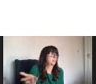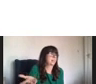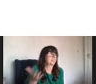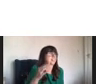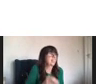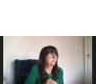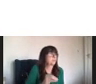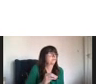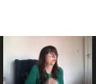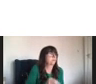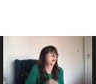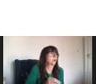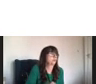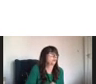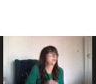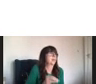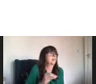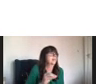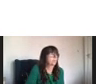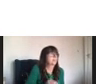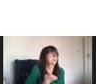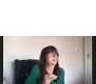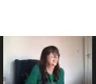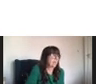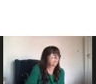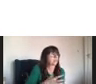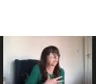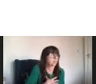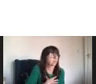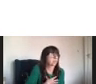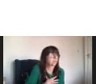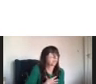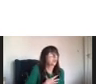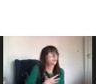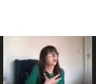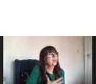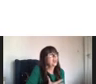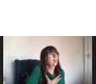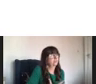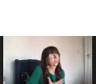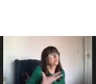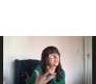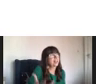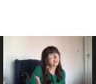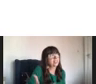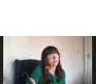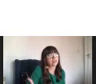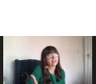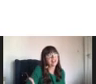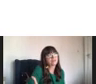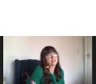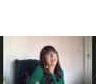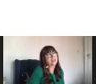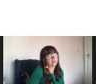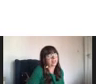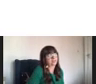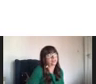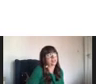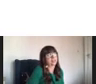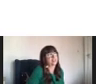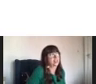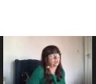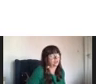are actually protected except for my culturally, linguistically deaf side. So I have to, in order to access my rights, I have to